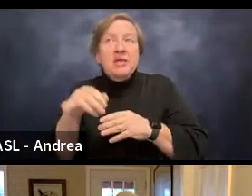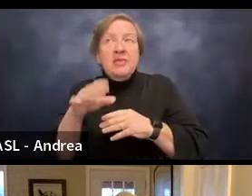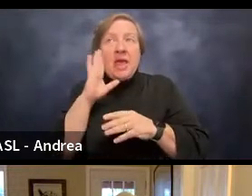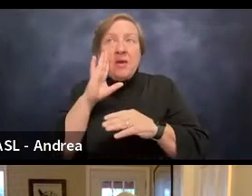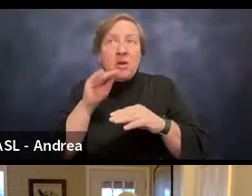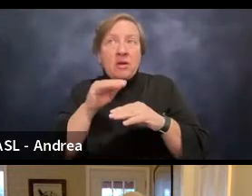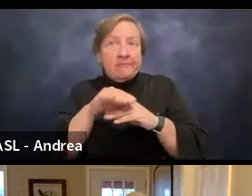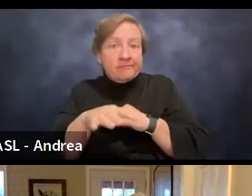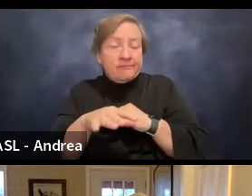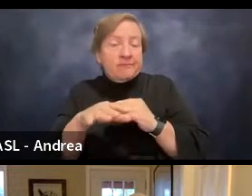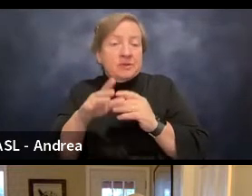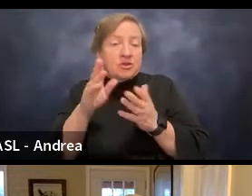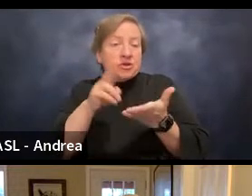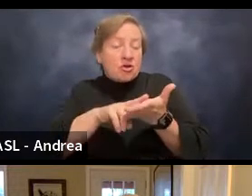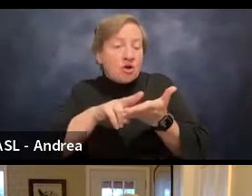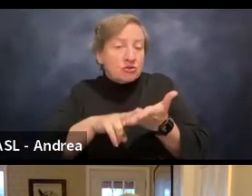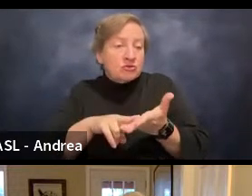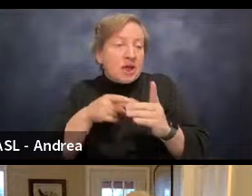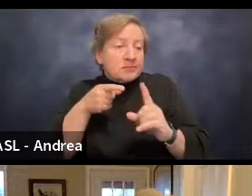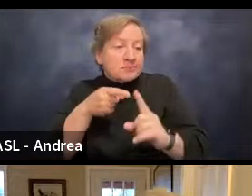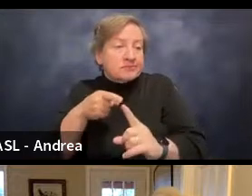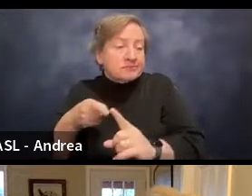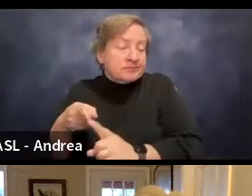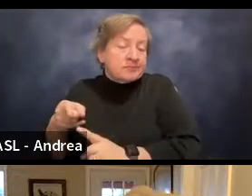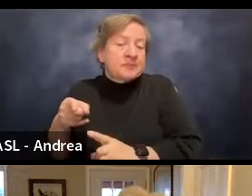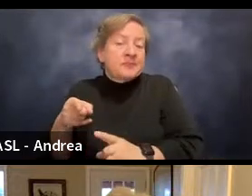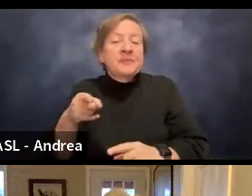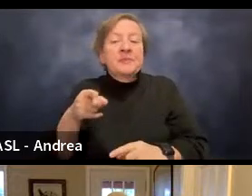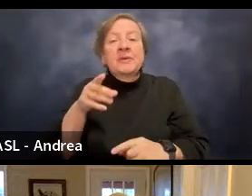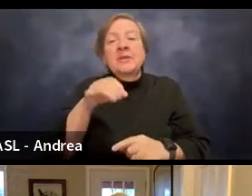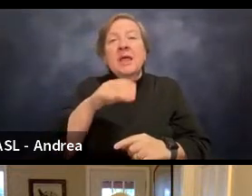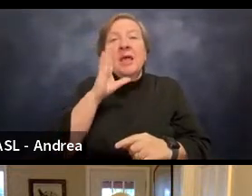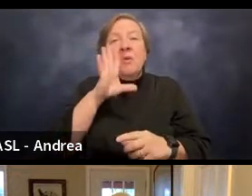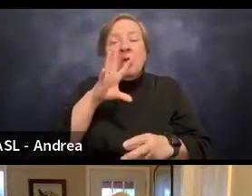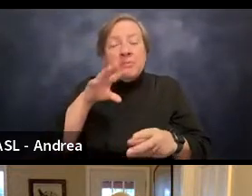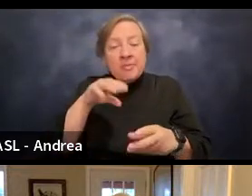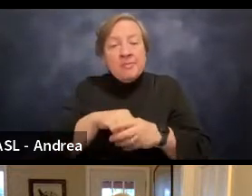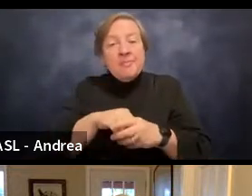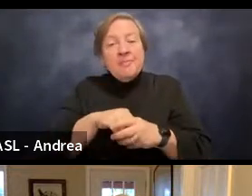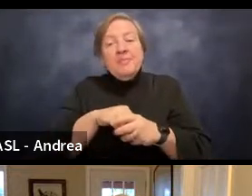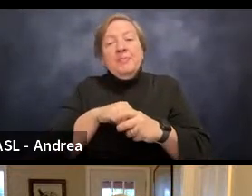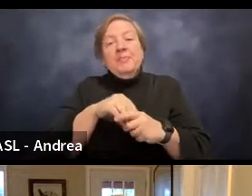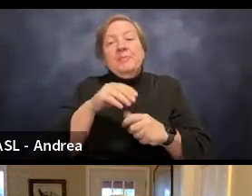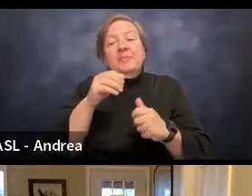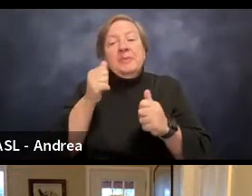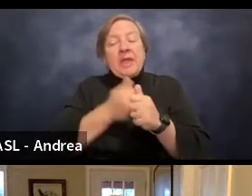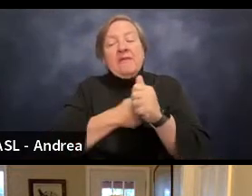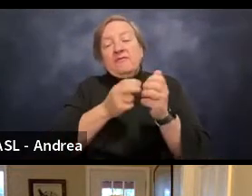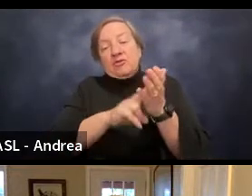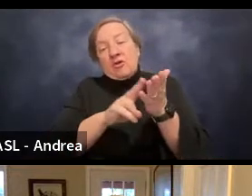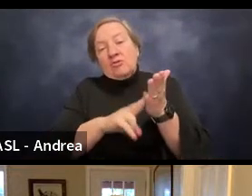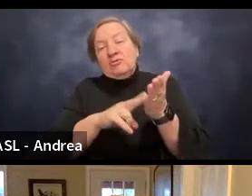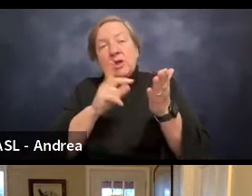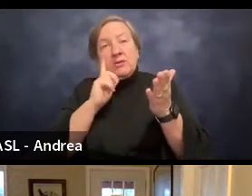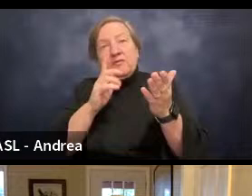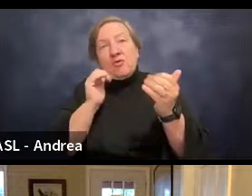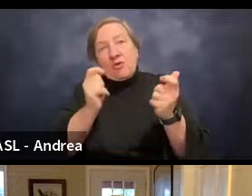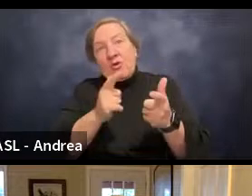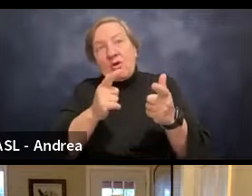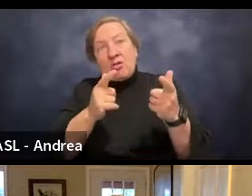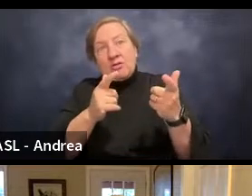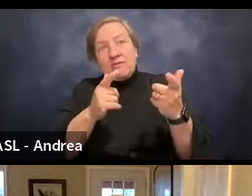the contract specifications that will be embedded in every contract for all of the packages,